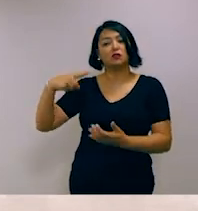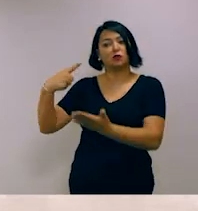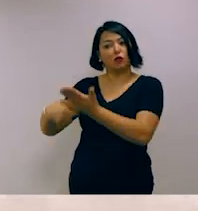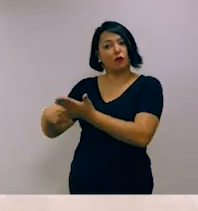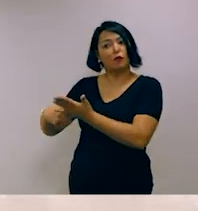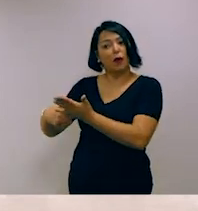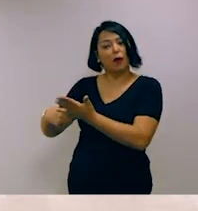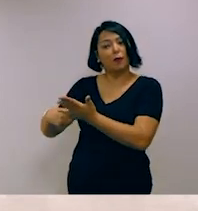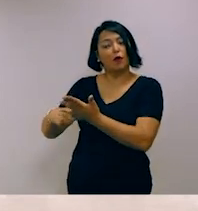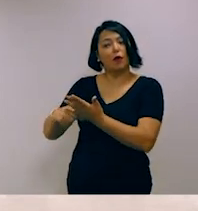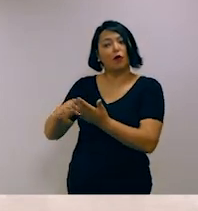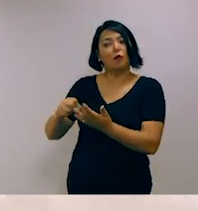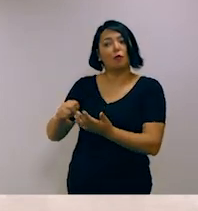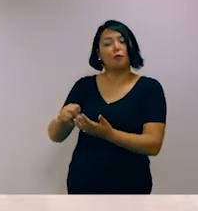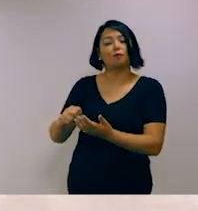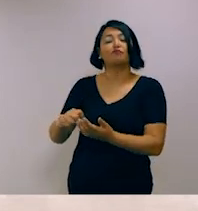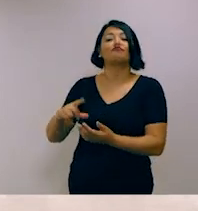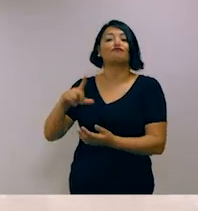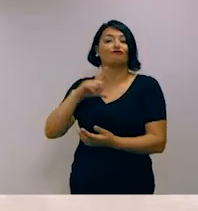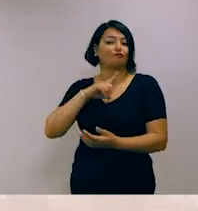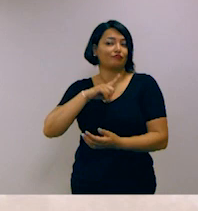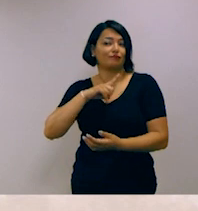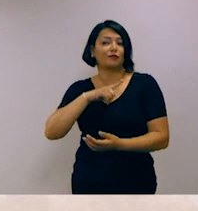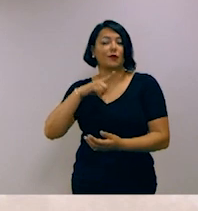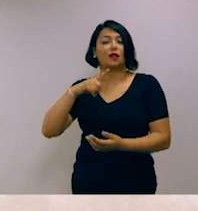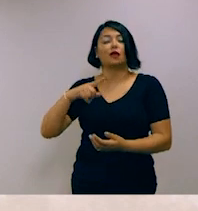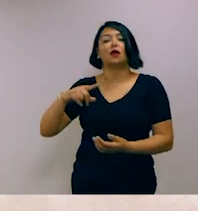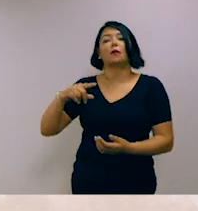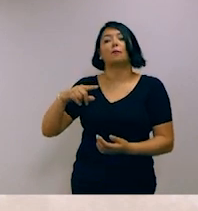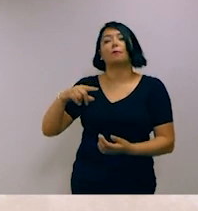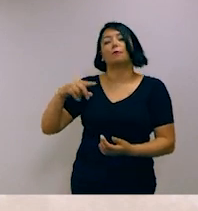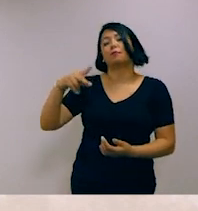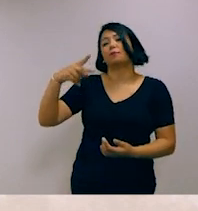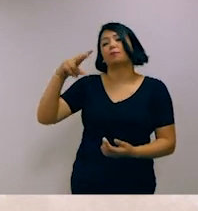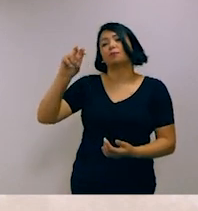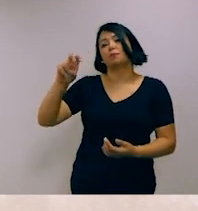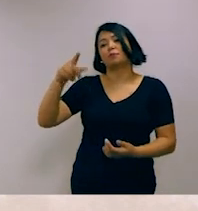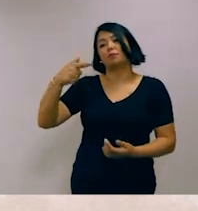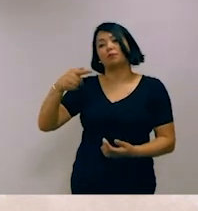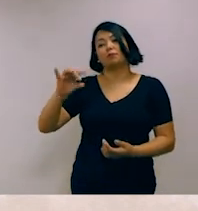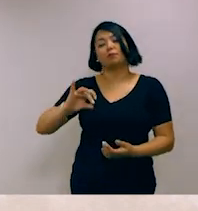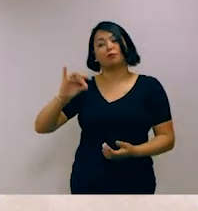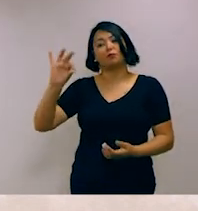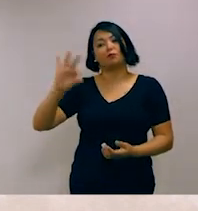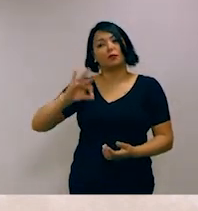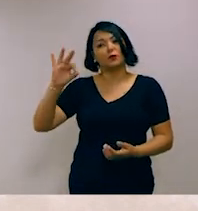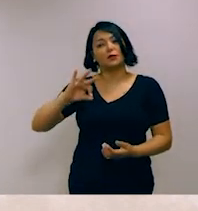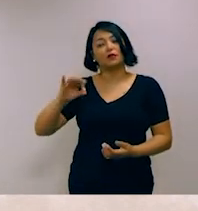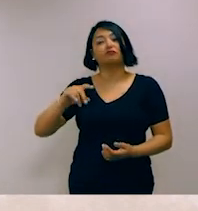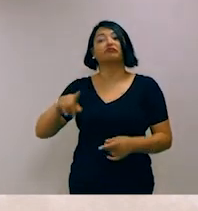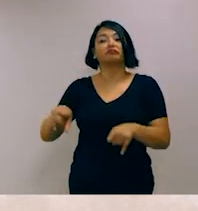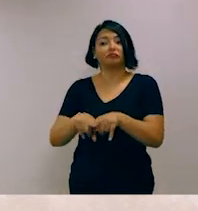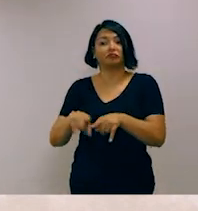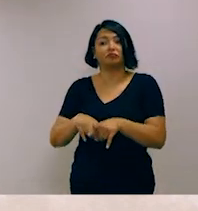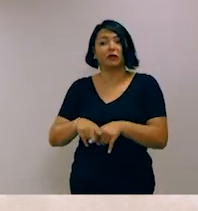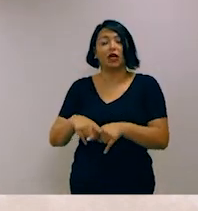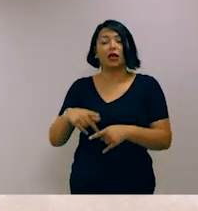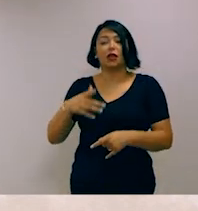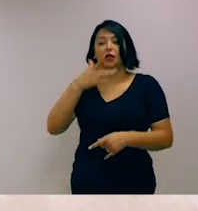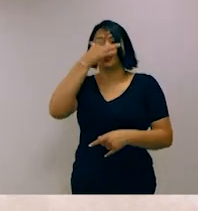was positive, there is a probability of 57% of the person being healthy.